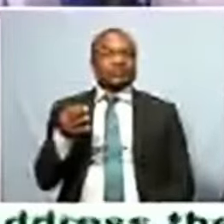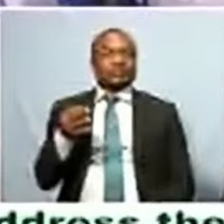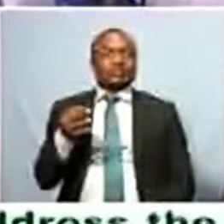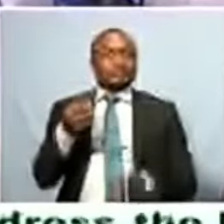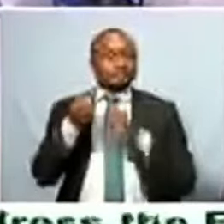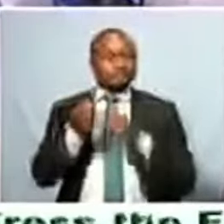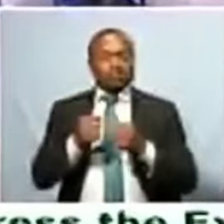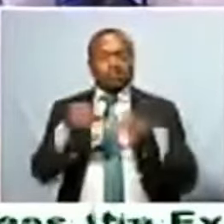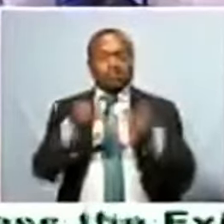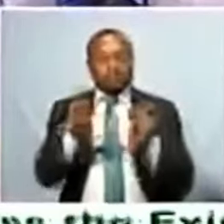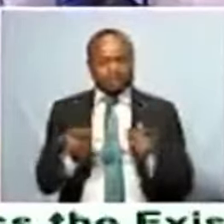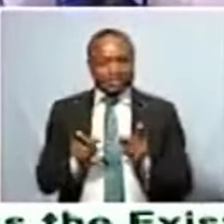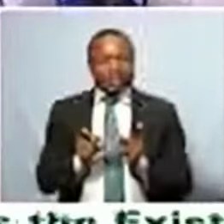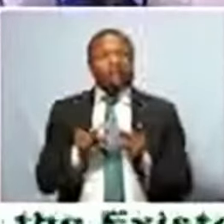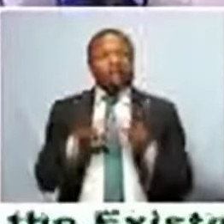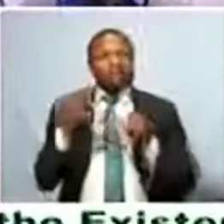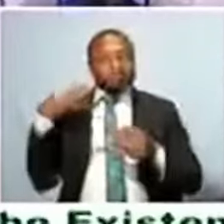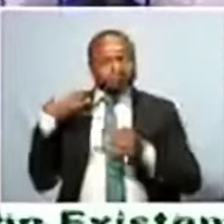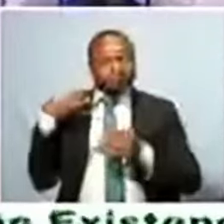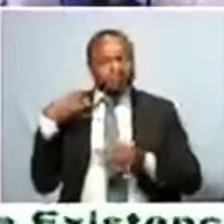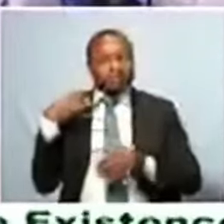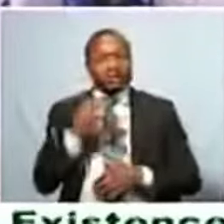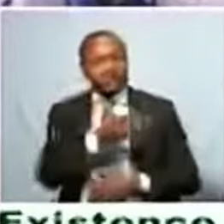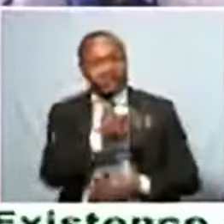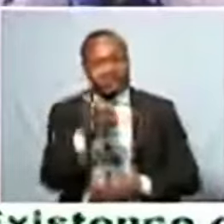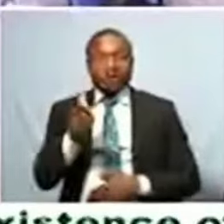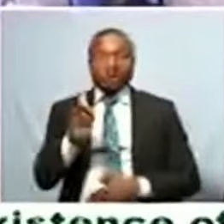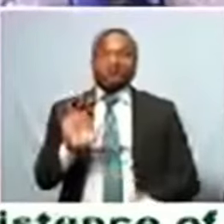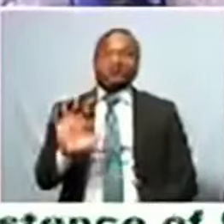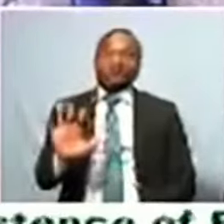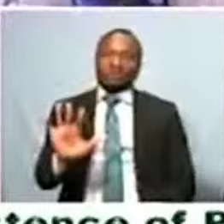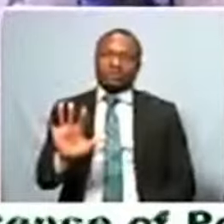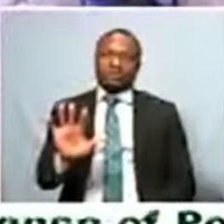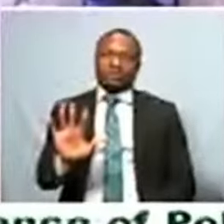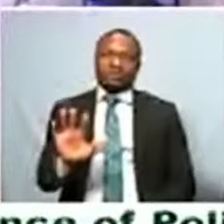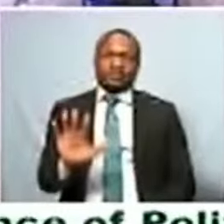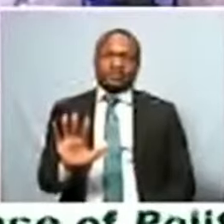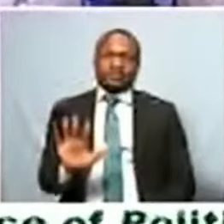strongholds. And I want to remind him that